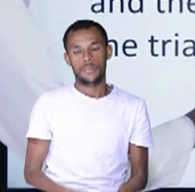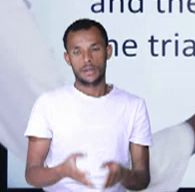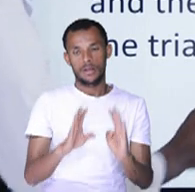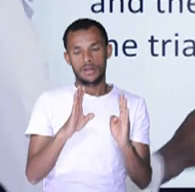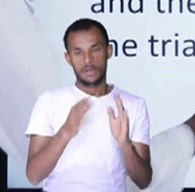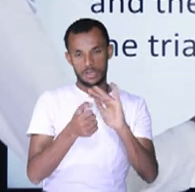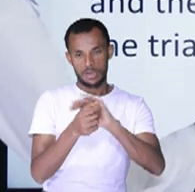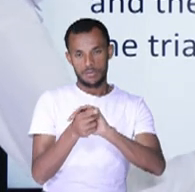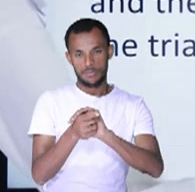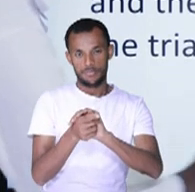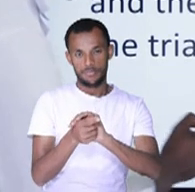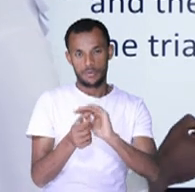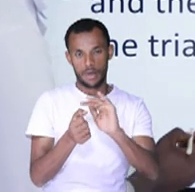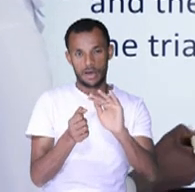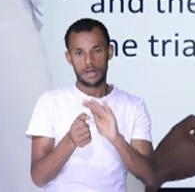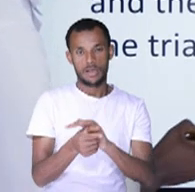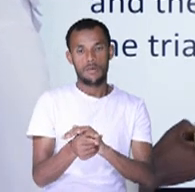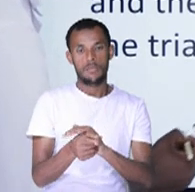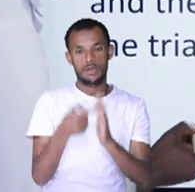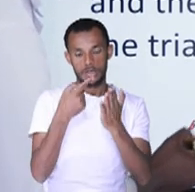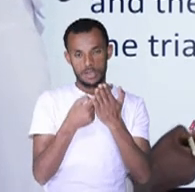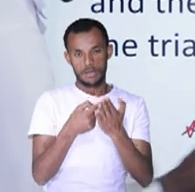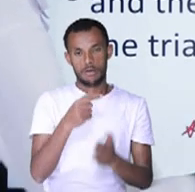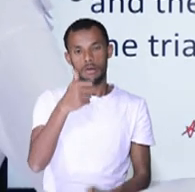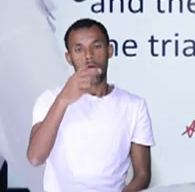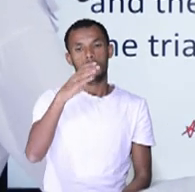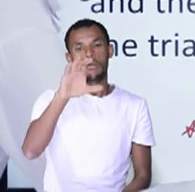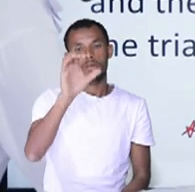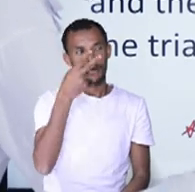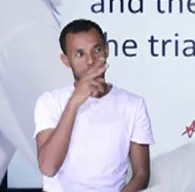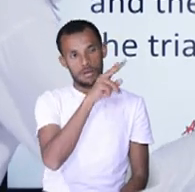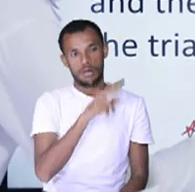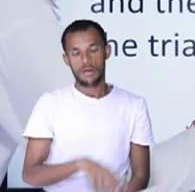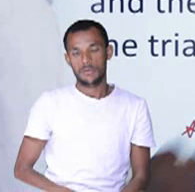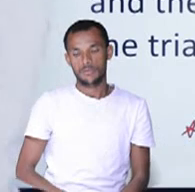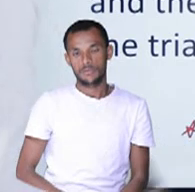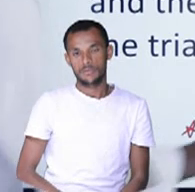Let for example, this is like ABC,